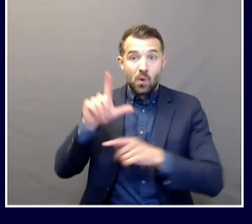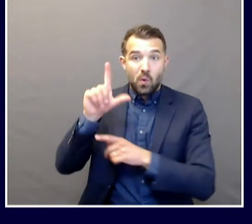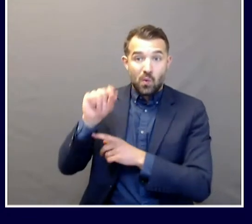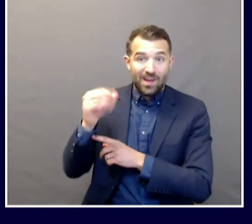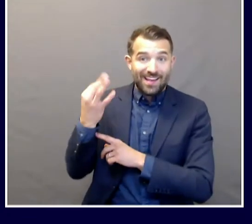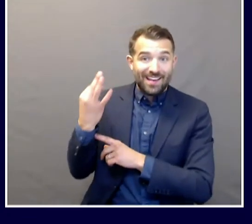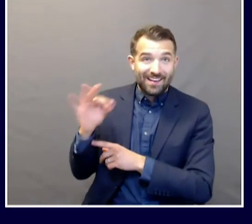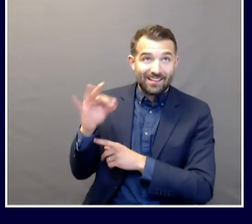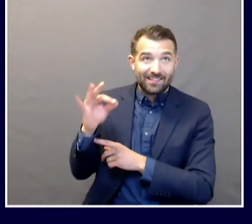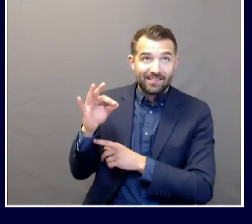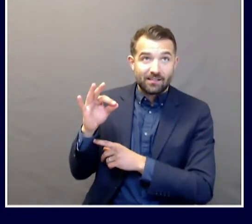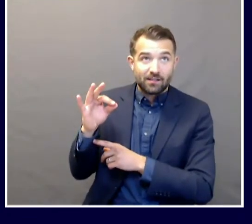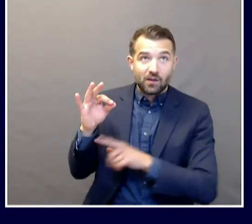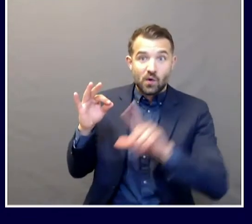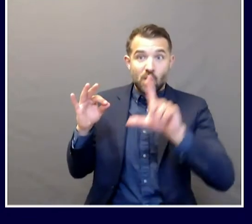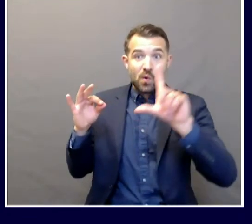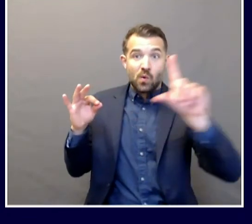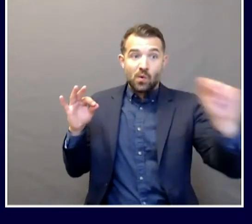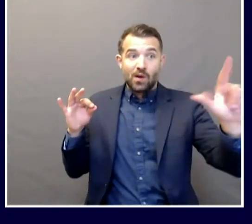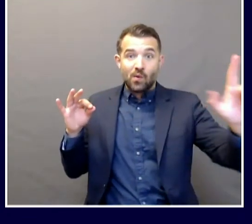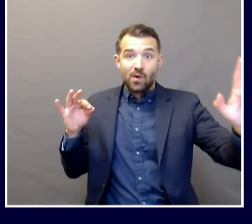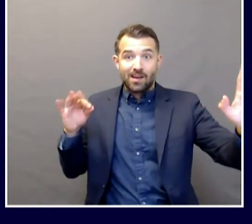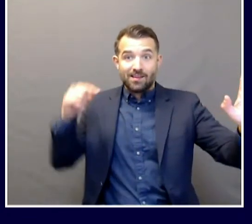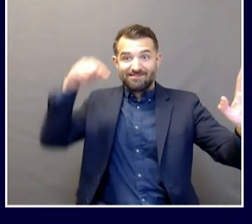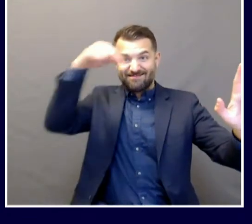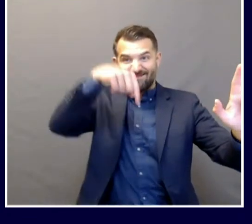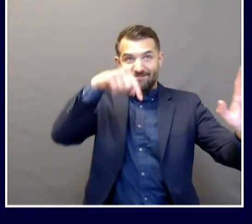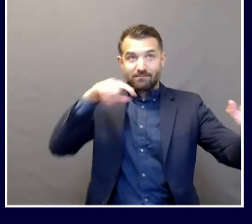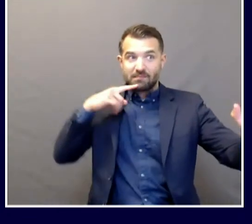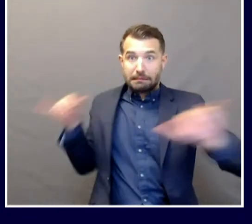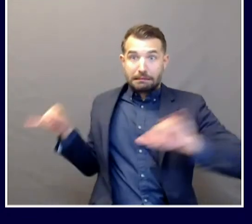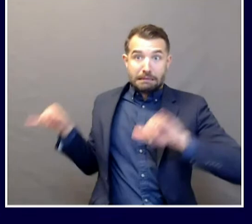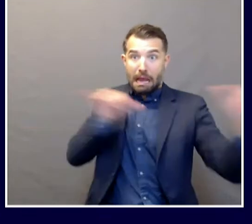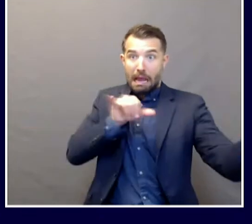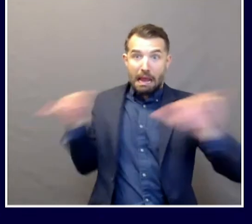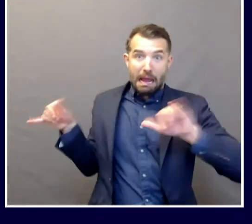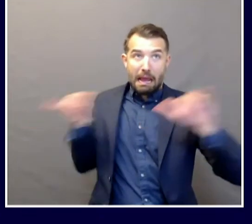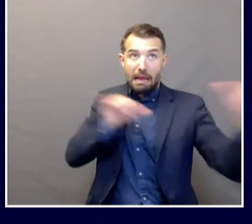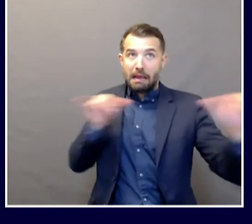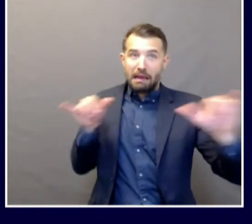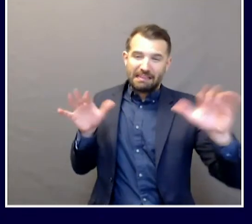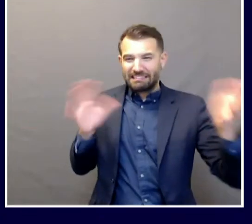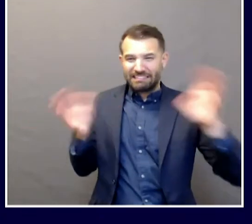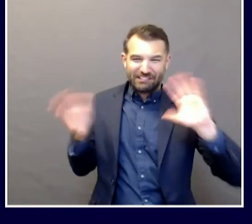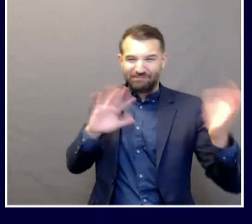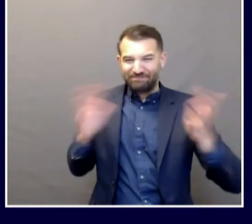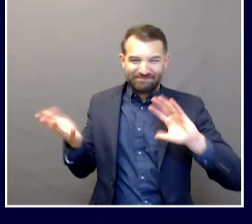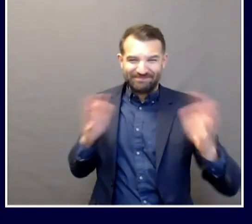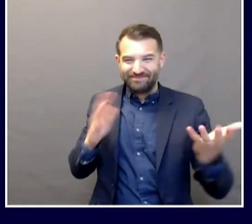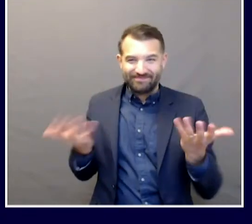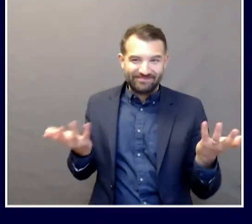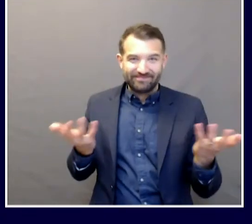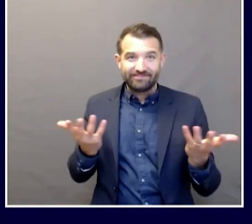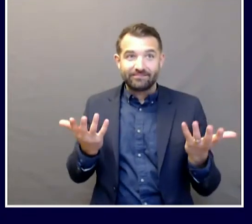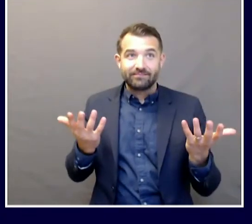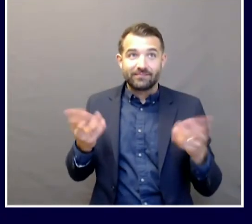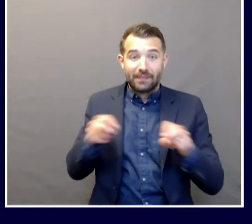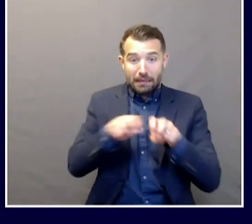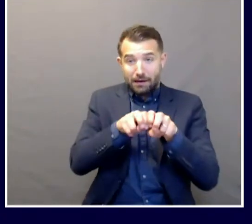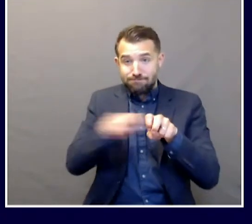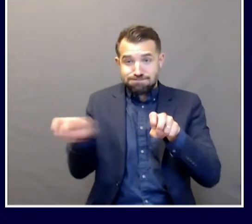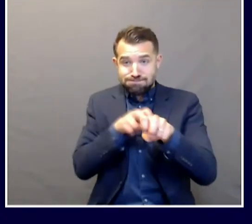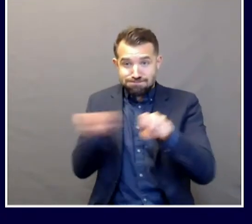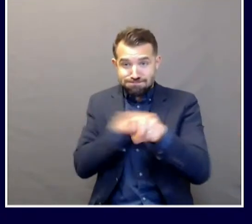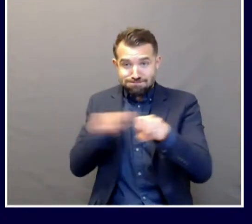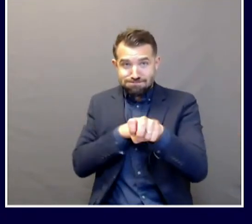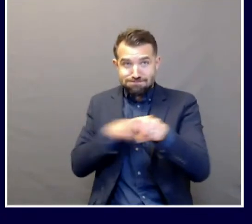tightly packed outdoor event where people are seated right next to each other, that's still a risk. Graduation events and